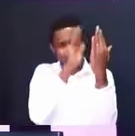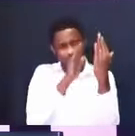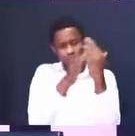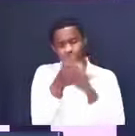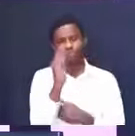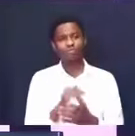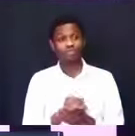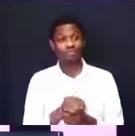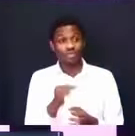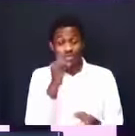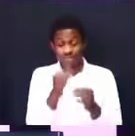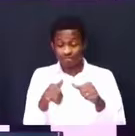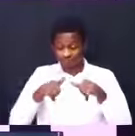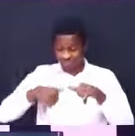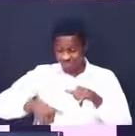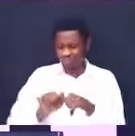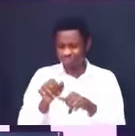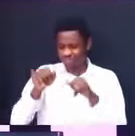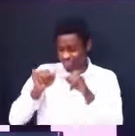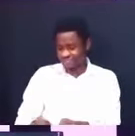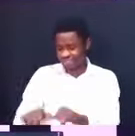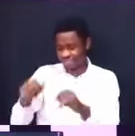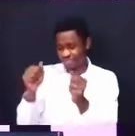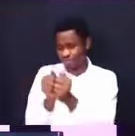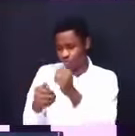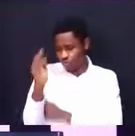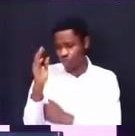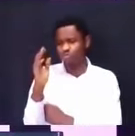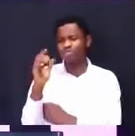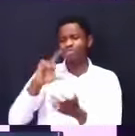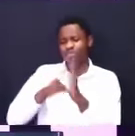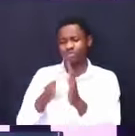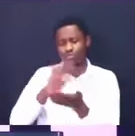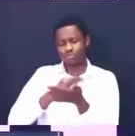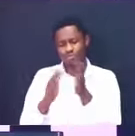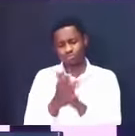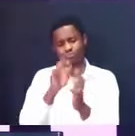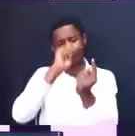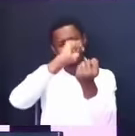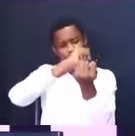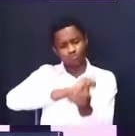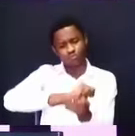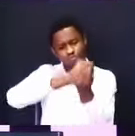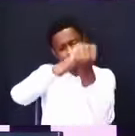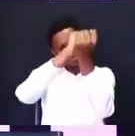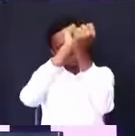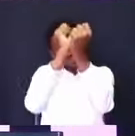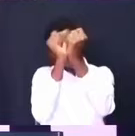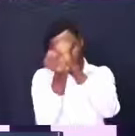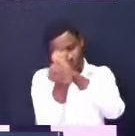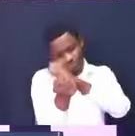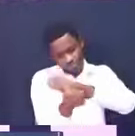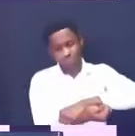Bible says you will be transformed into the image you are seeing. That is why